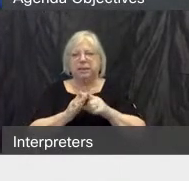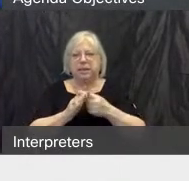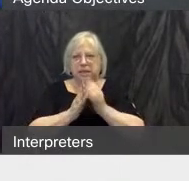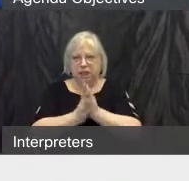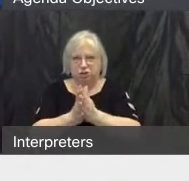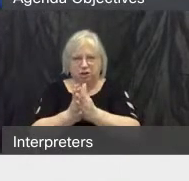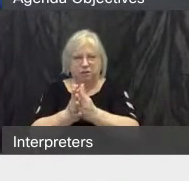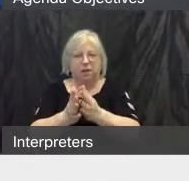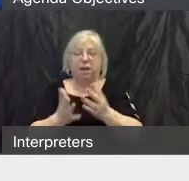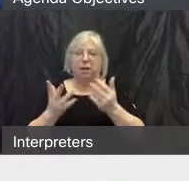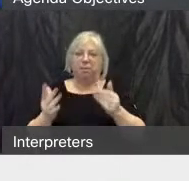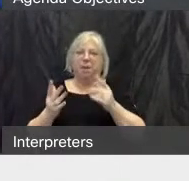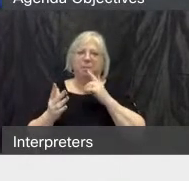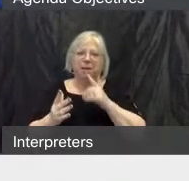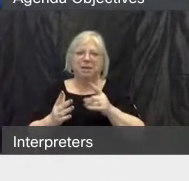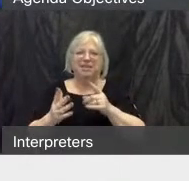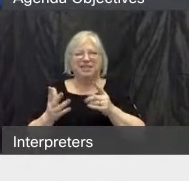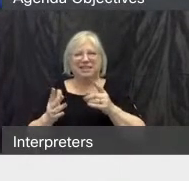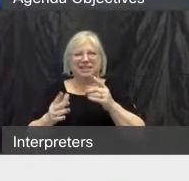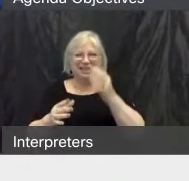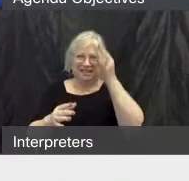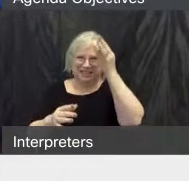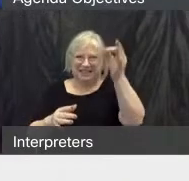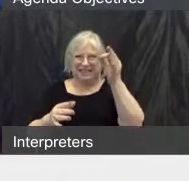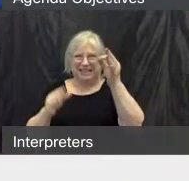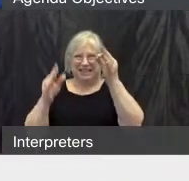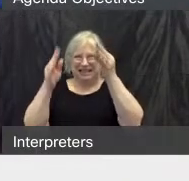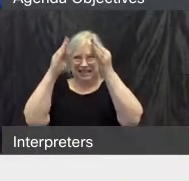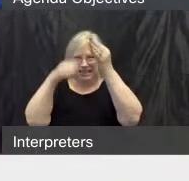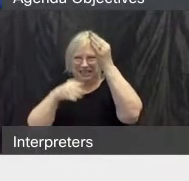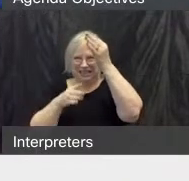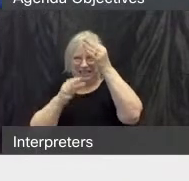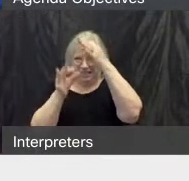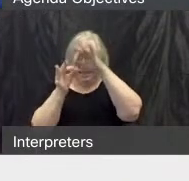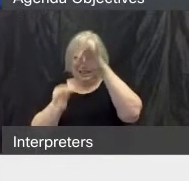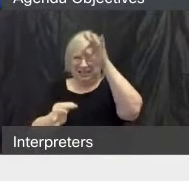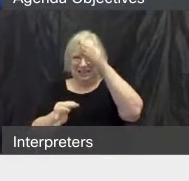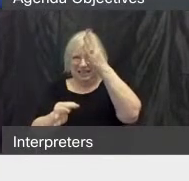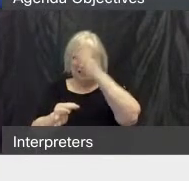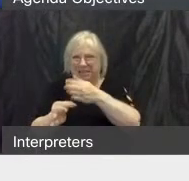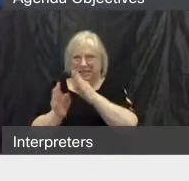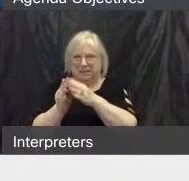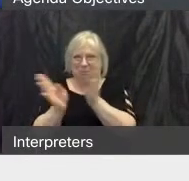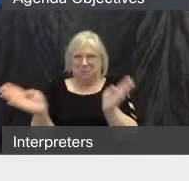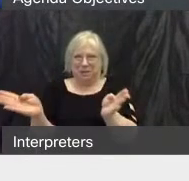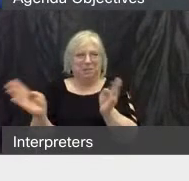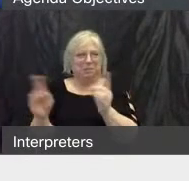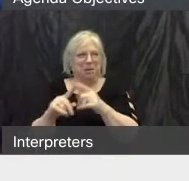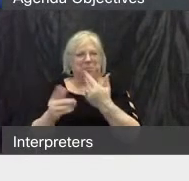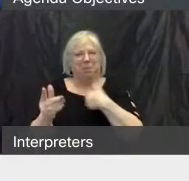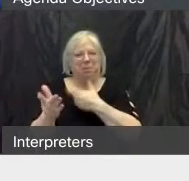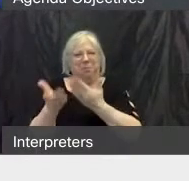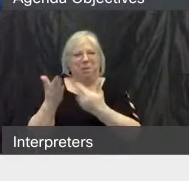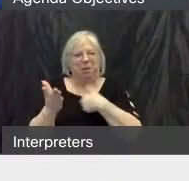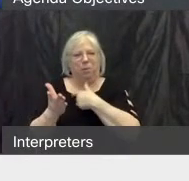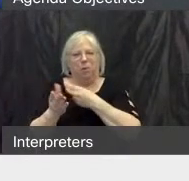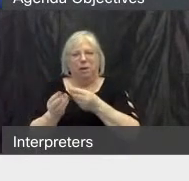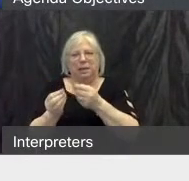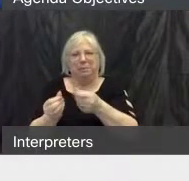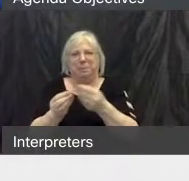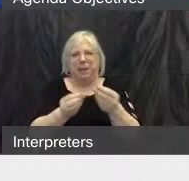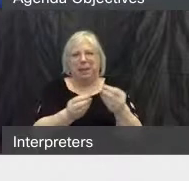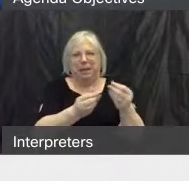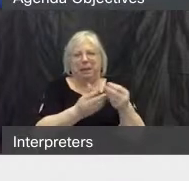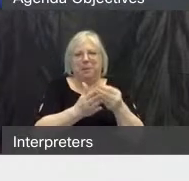be splitting hairs, but we may be spending money in places in all the wards that were a part